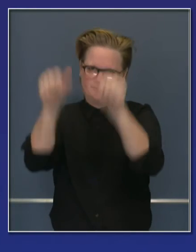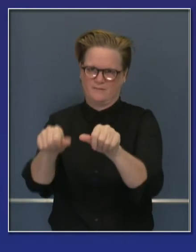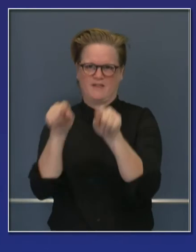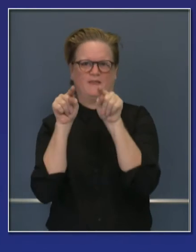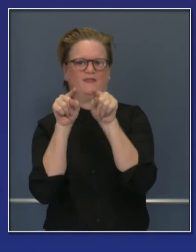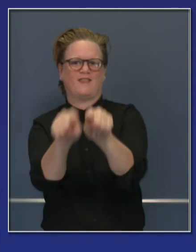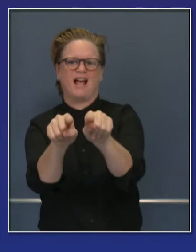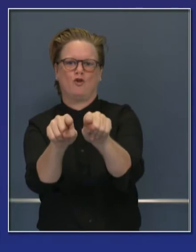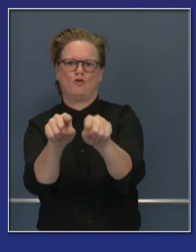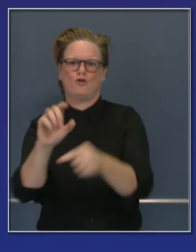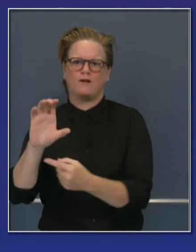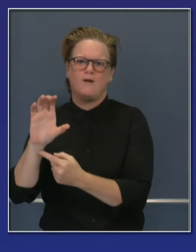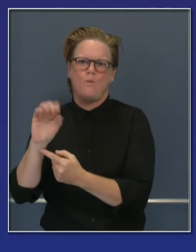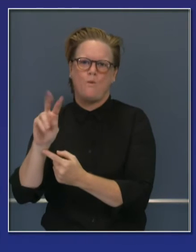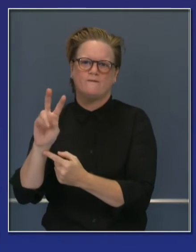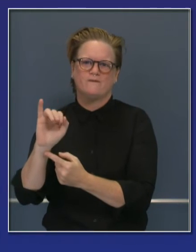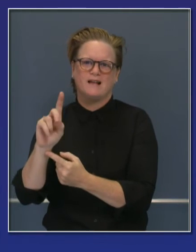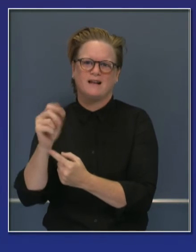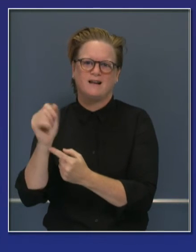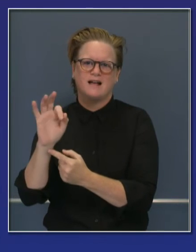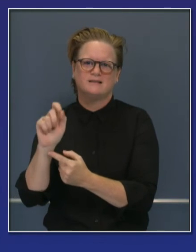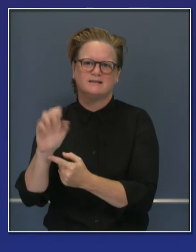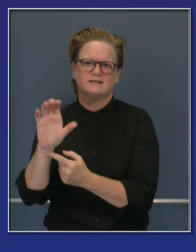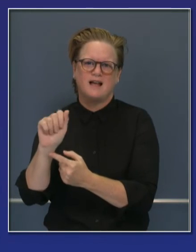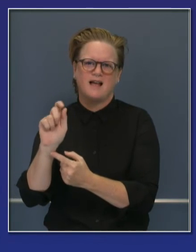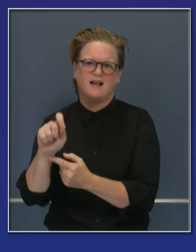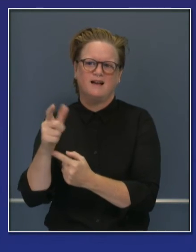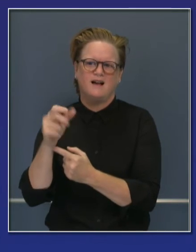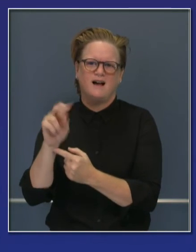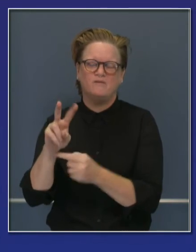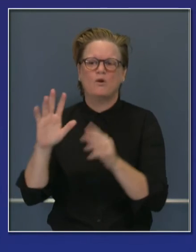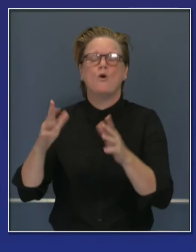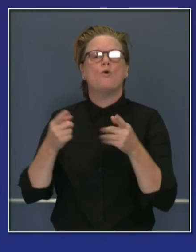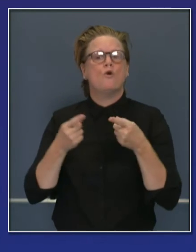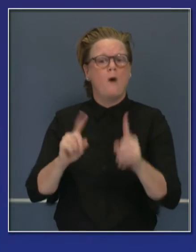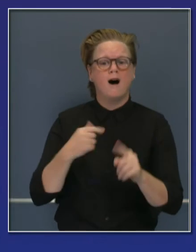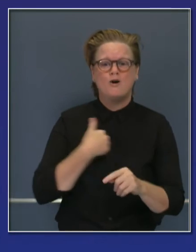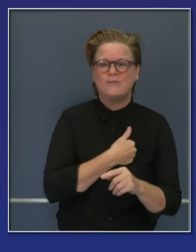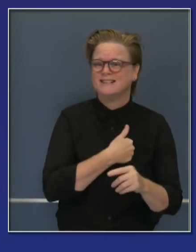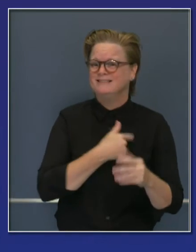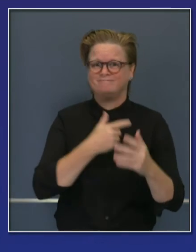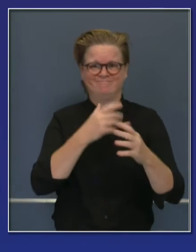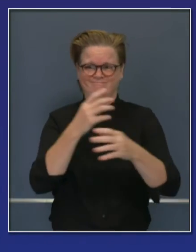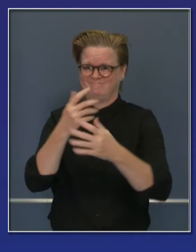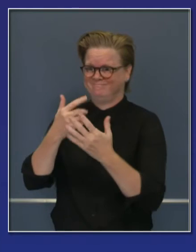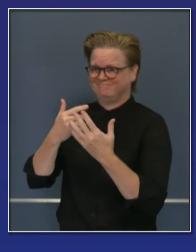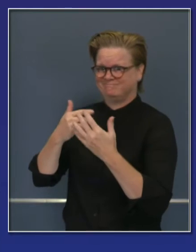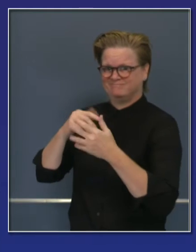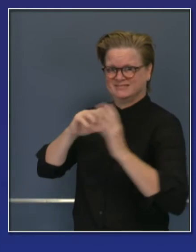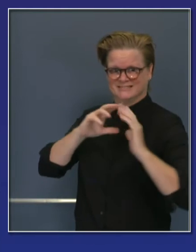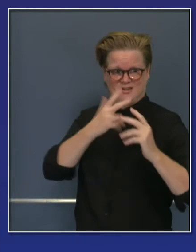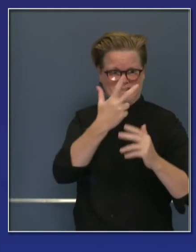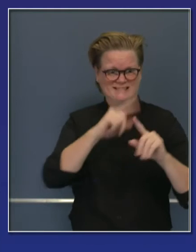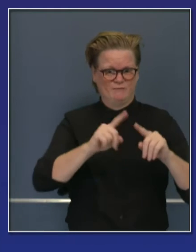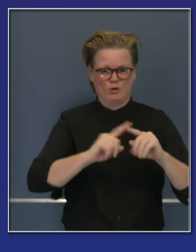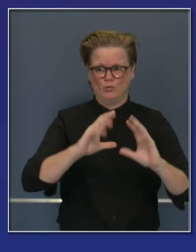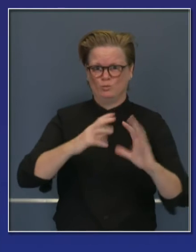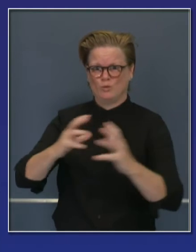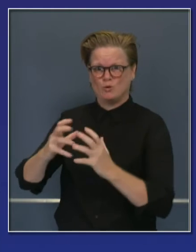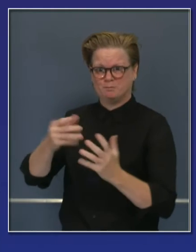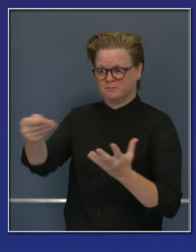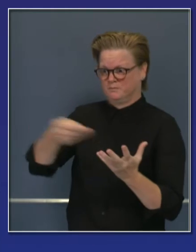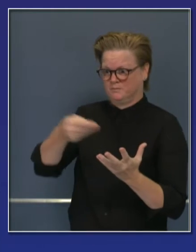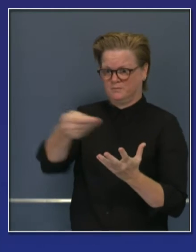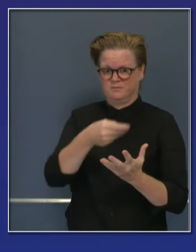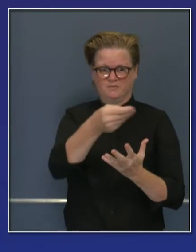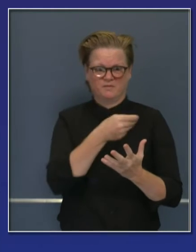we review, as we sign off on these drafts, we make them final, we'll get them up as soon as we possibly